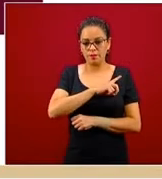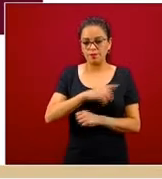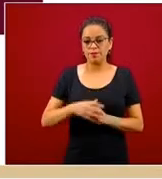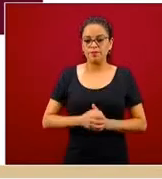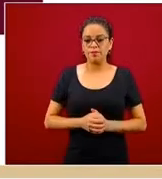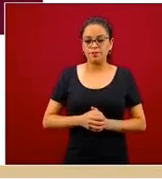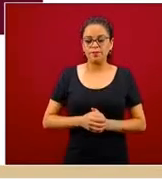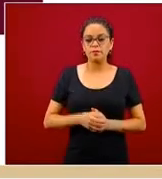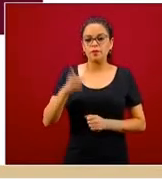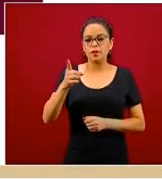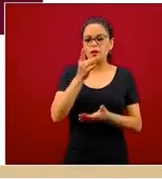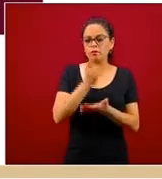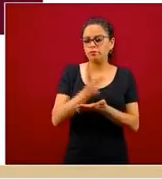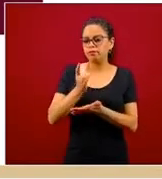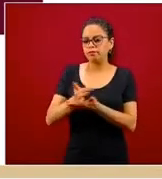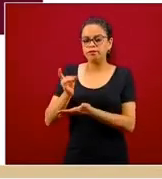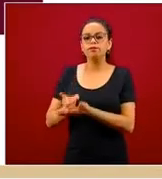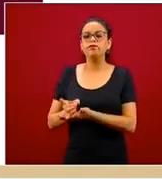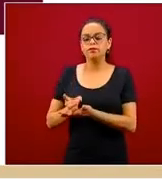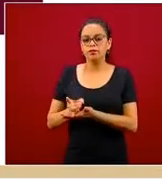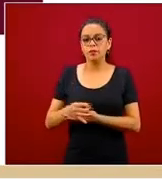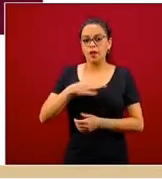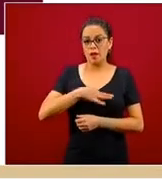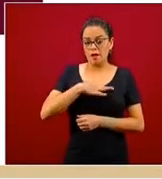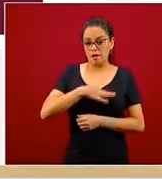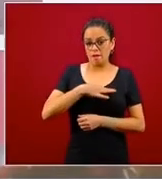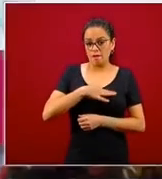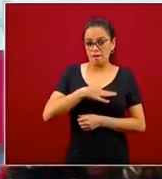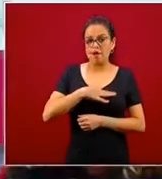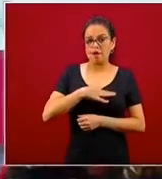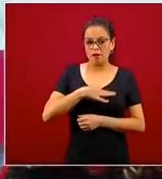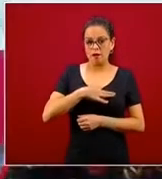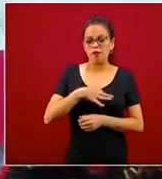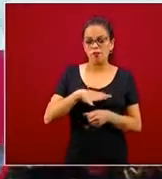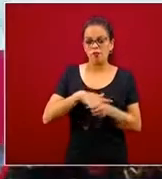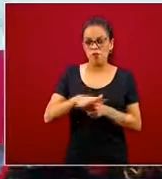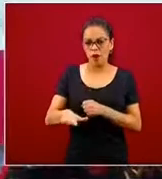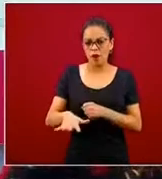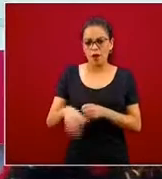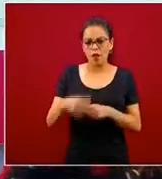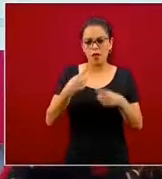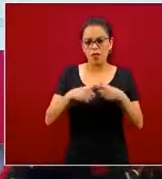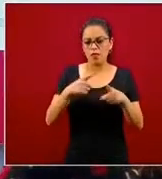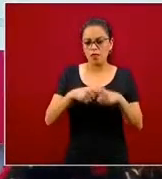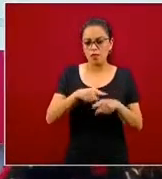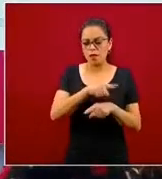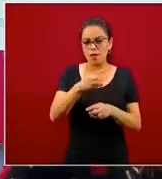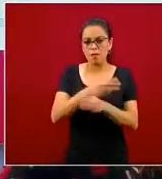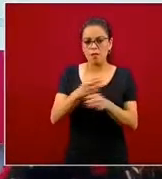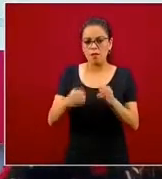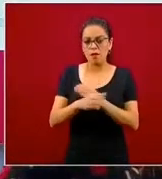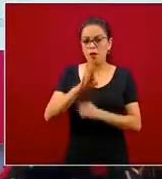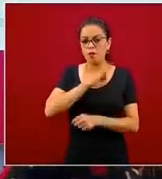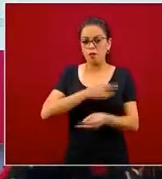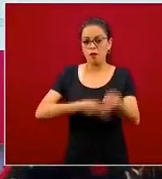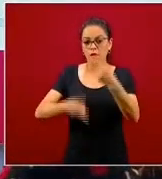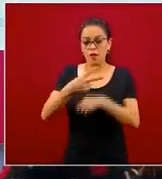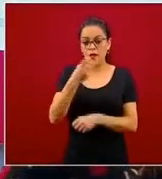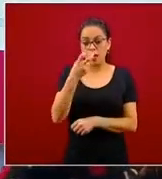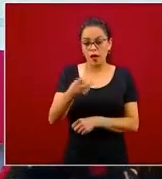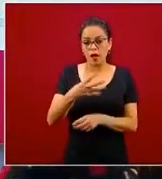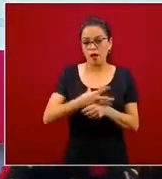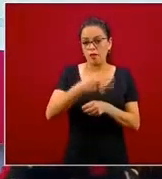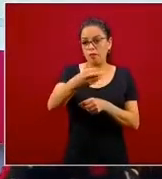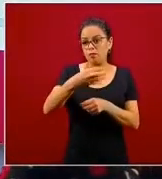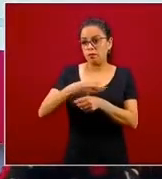health. We would like, here we identify an organism that